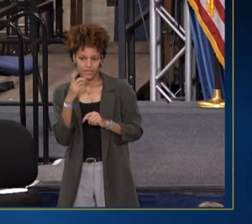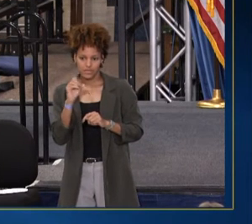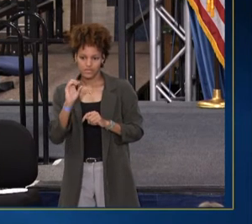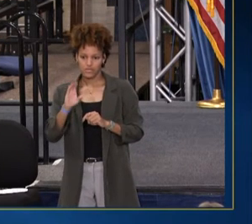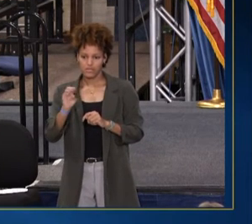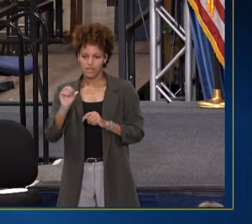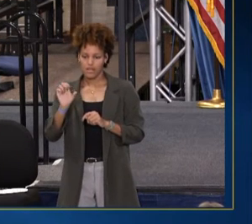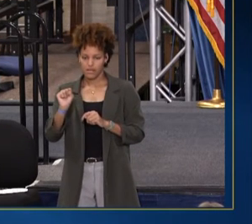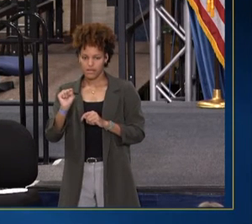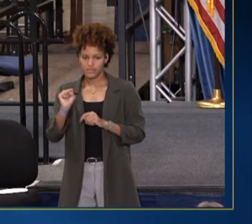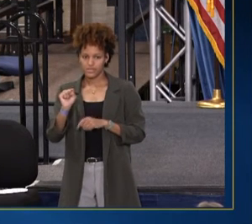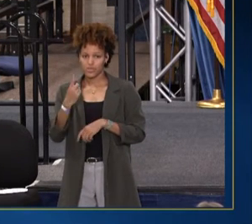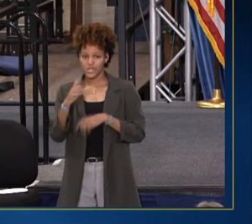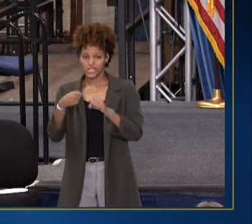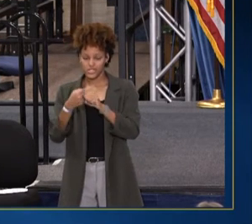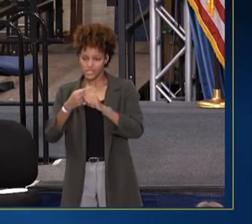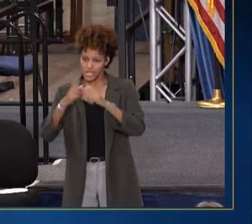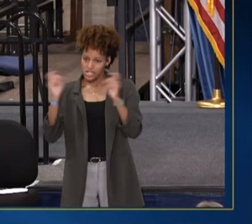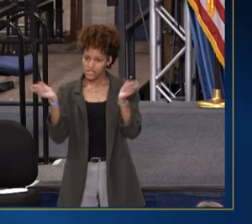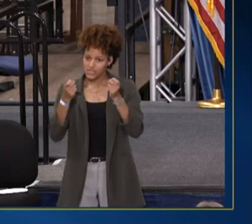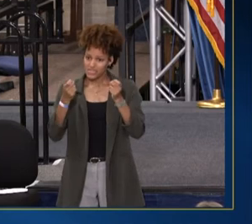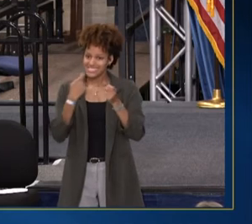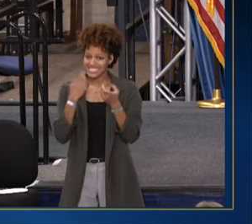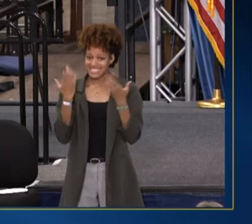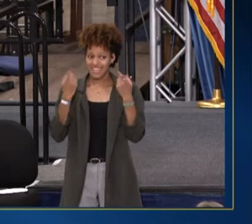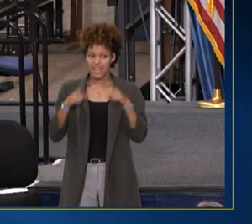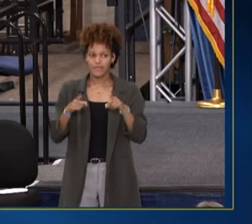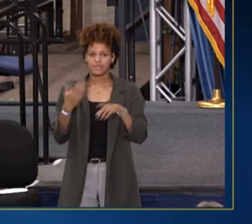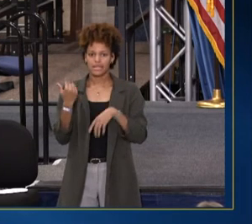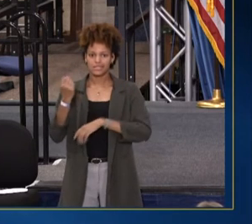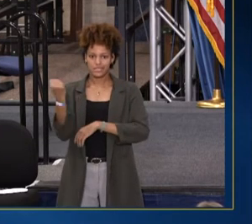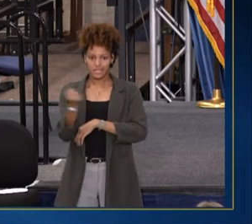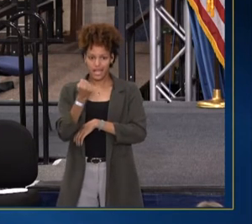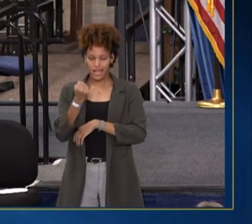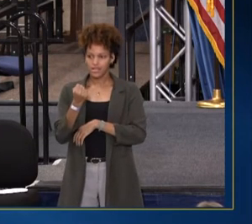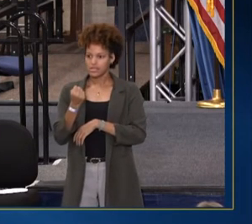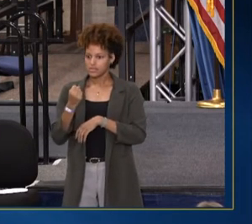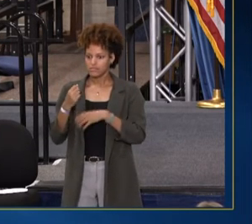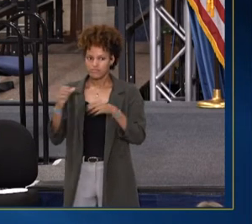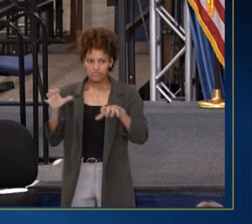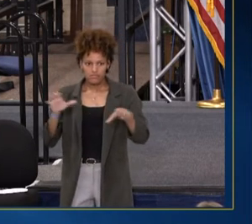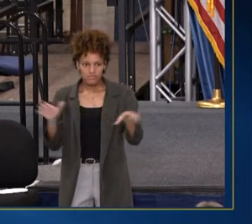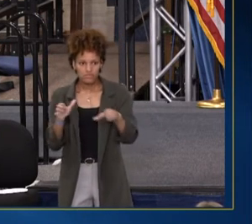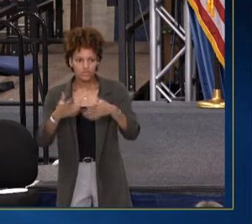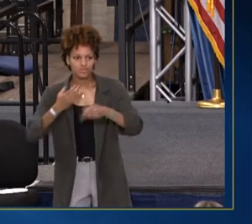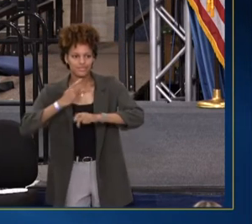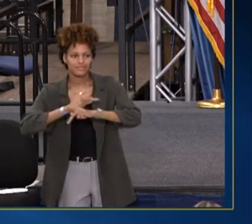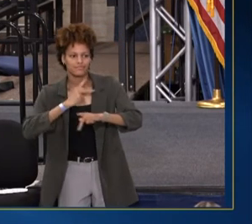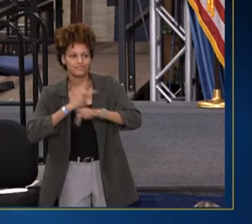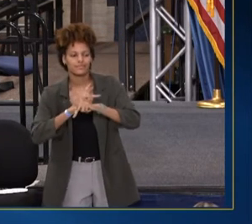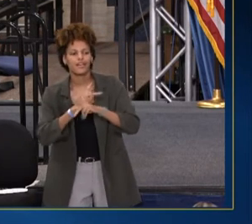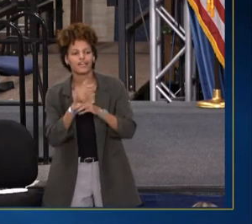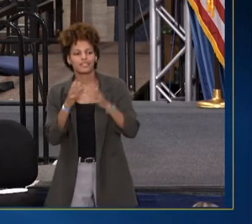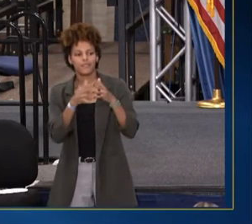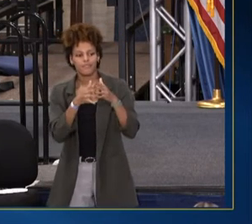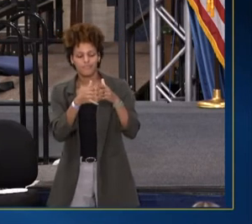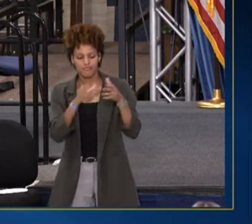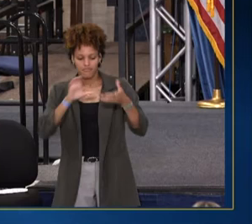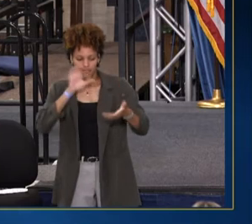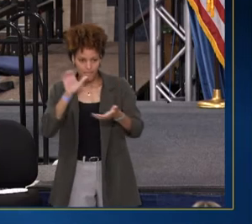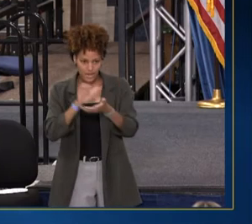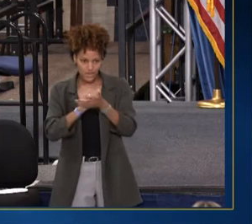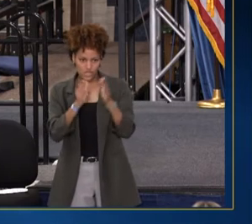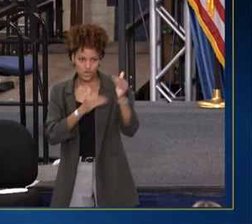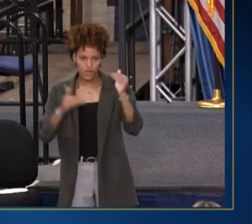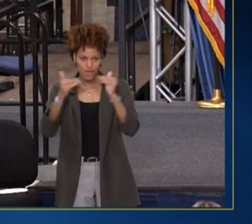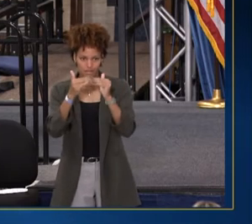the 1 year anniversary just happened, just this past Saturday, he took action to protect marriage equality by signing into law the Respect for